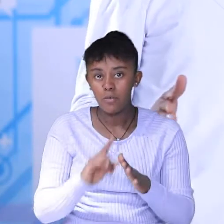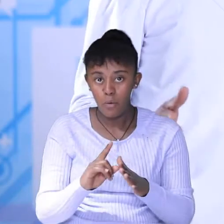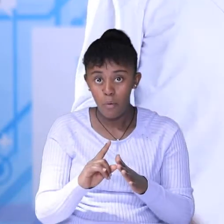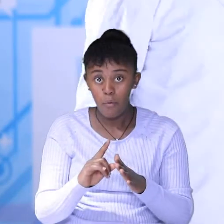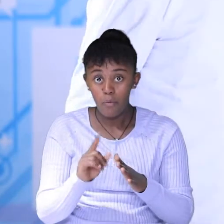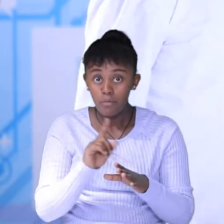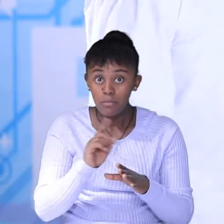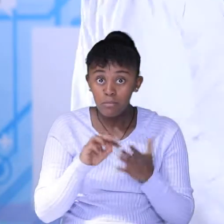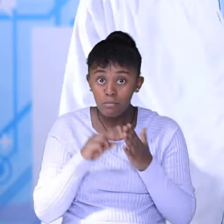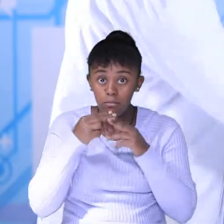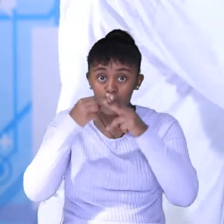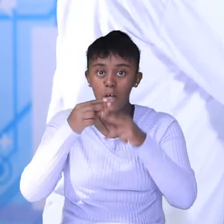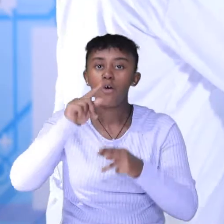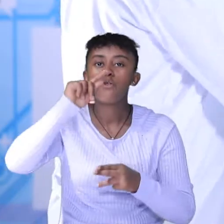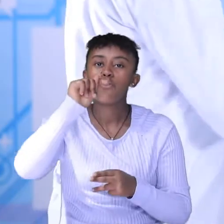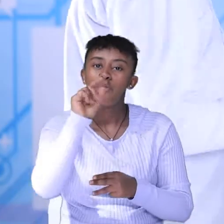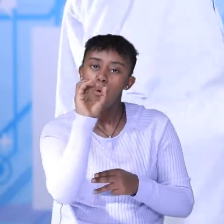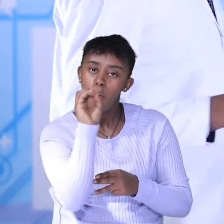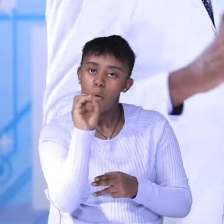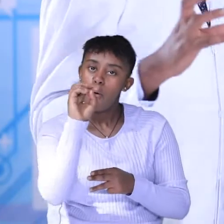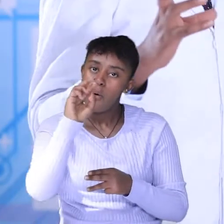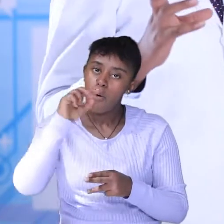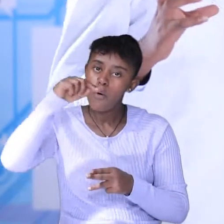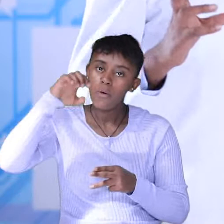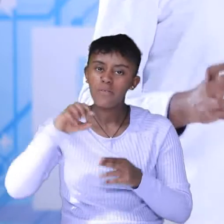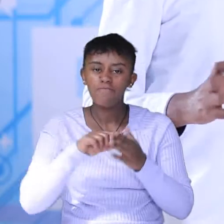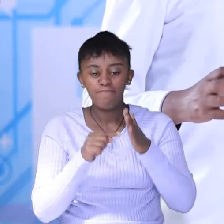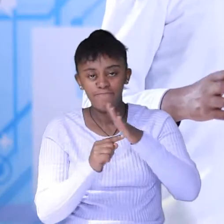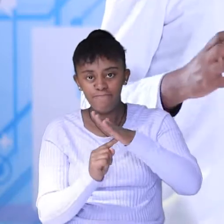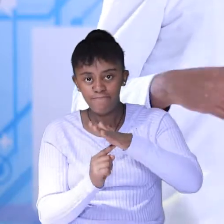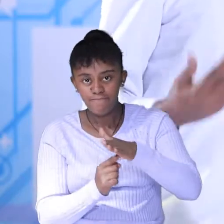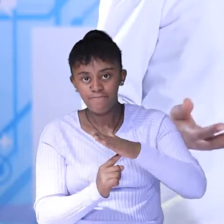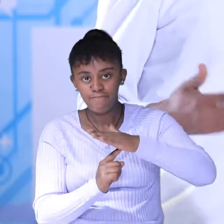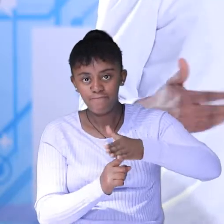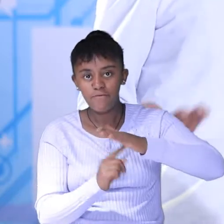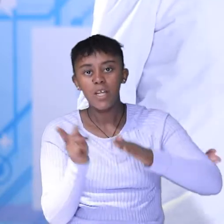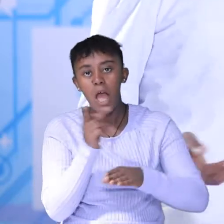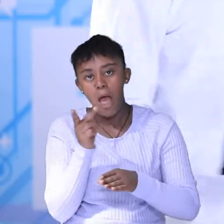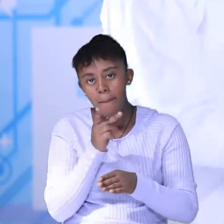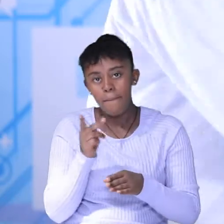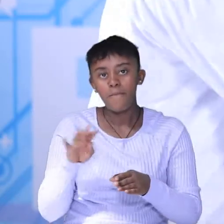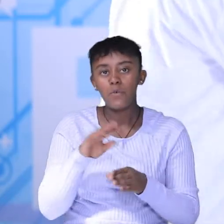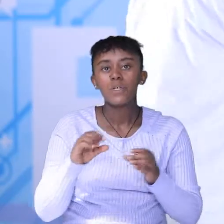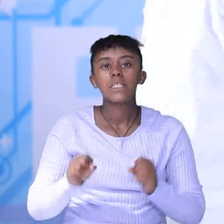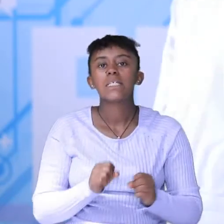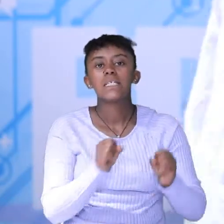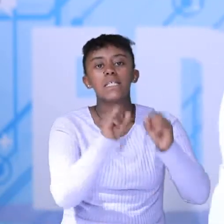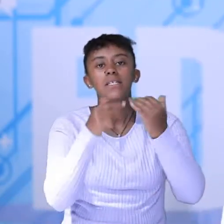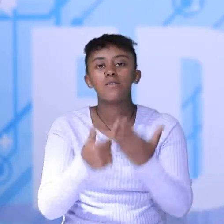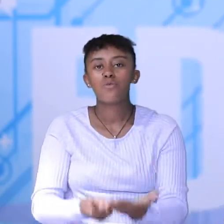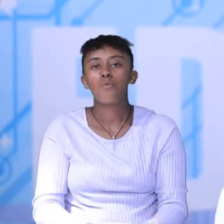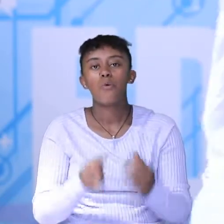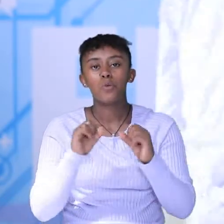torque. So the torque from couple force system, is possible to